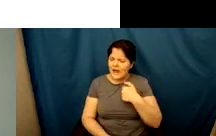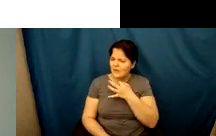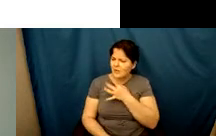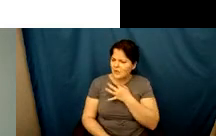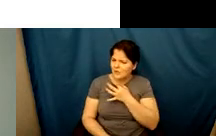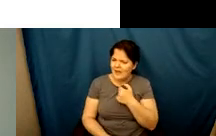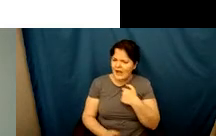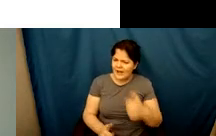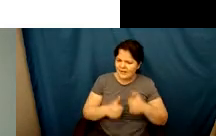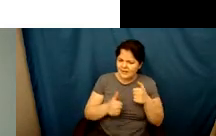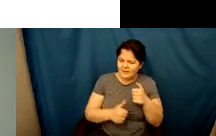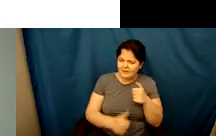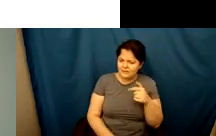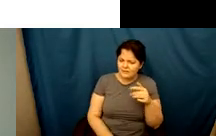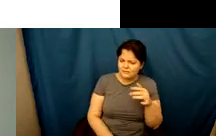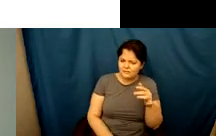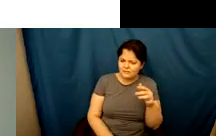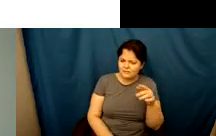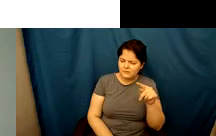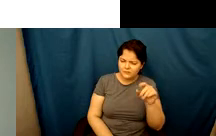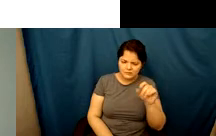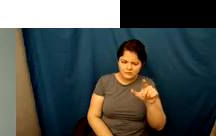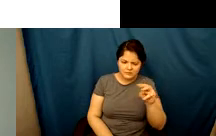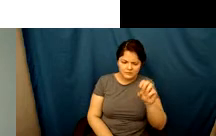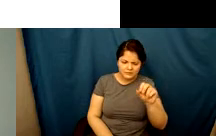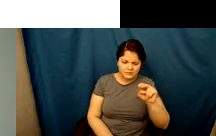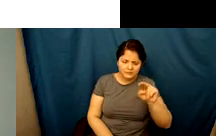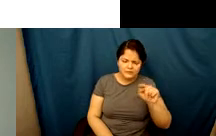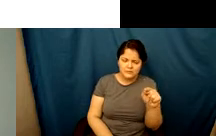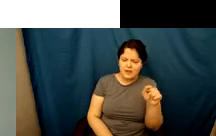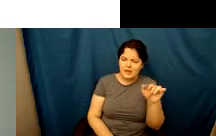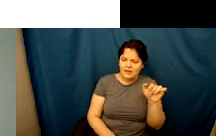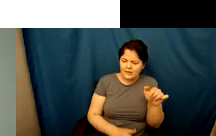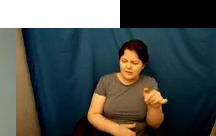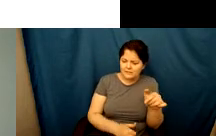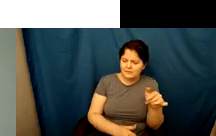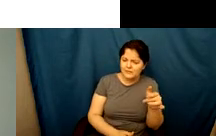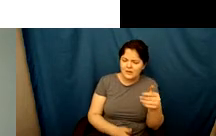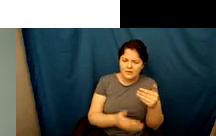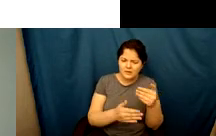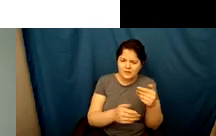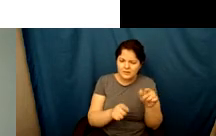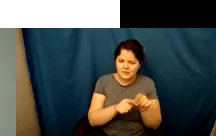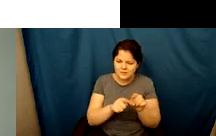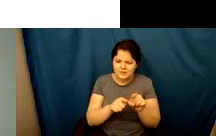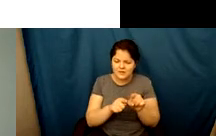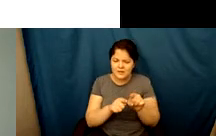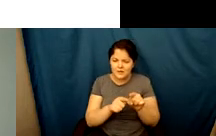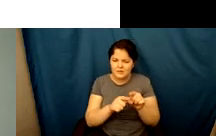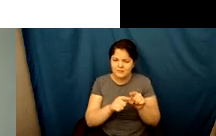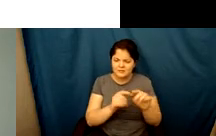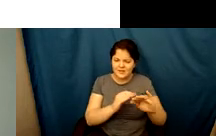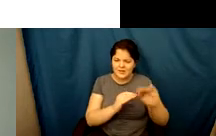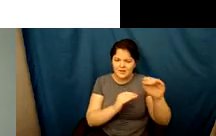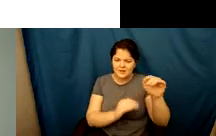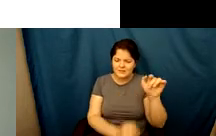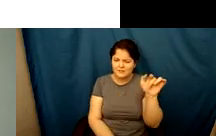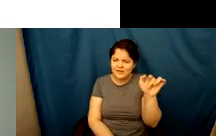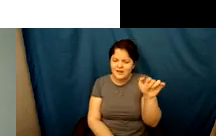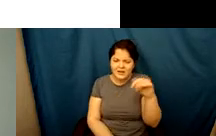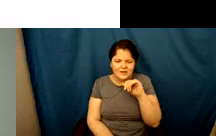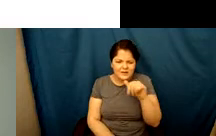I live on Tolma, and I know the top of Tolma and the top of Marvin next to us doesn't have a stop sign on the top of it. Is